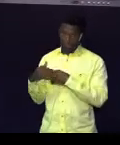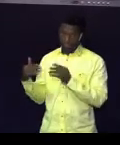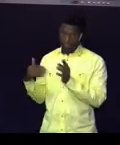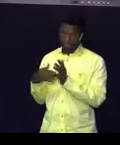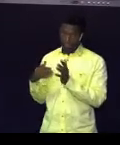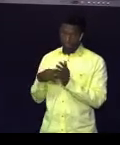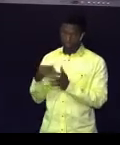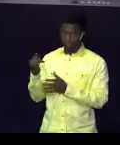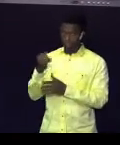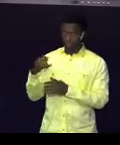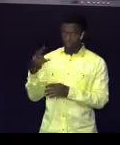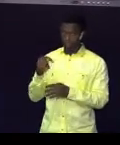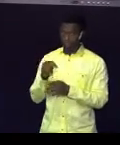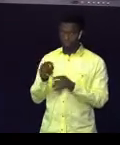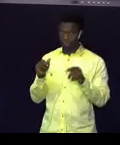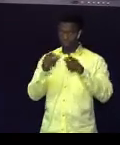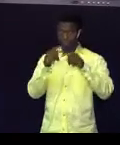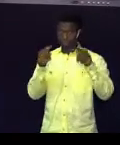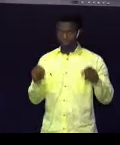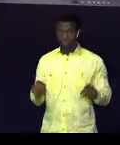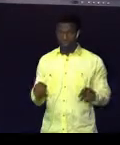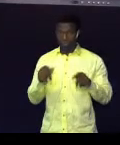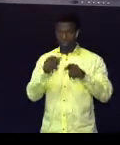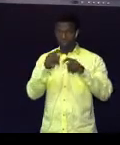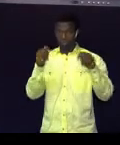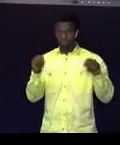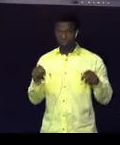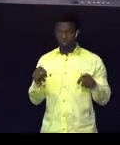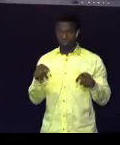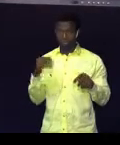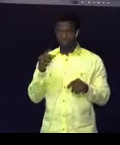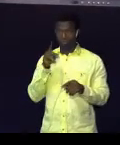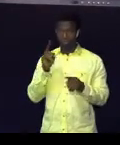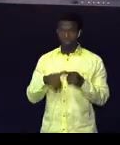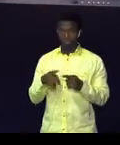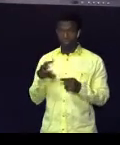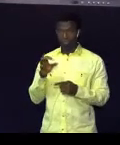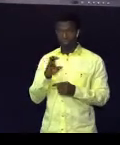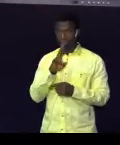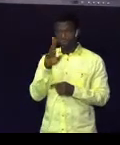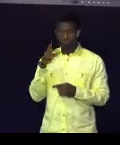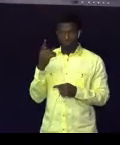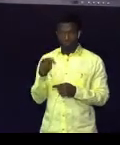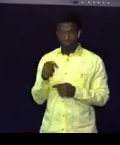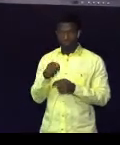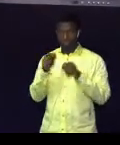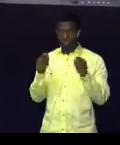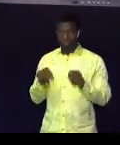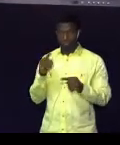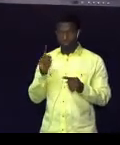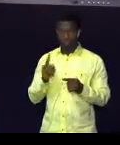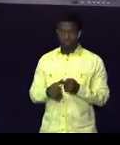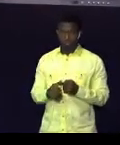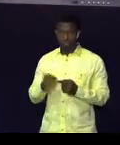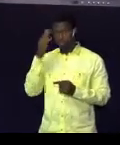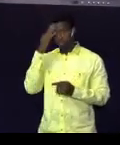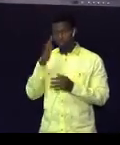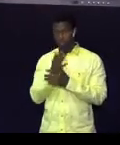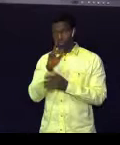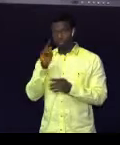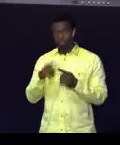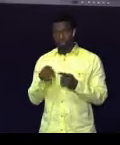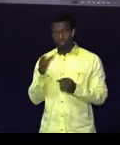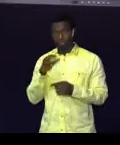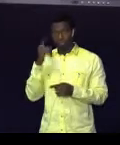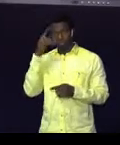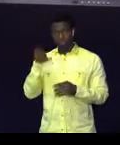these, go back again, draw the table of 1 to 100, use the sieve of Eratosthenes, and you will get prime numbers between 1 and 100.